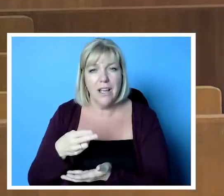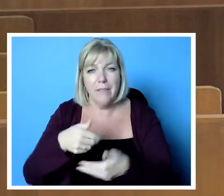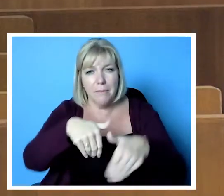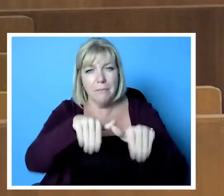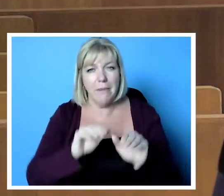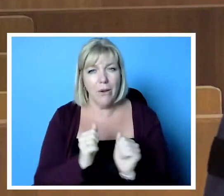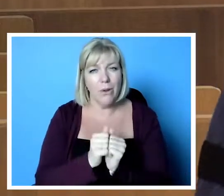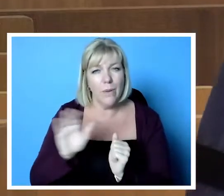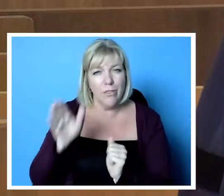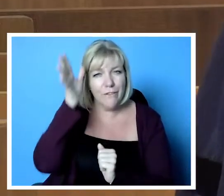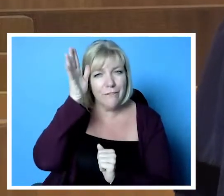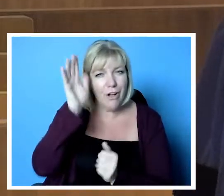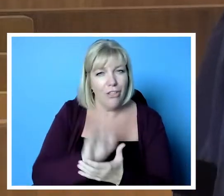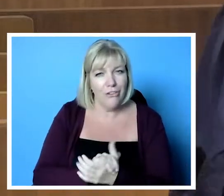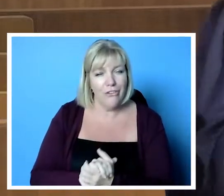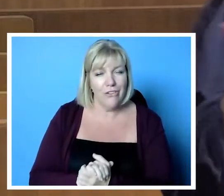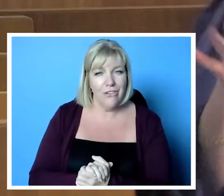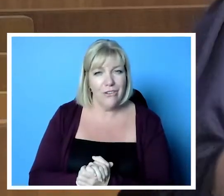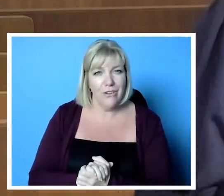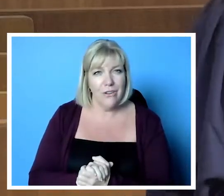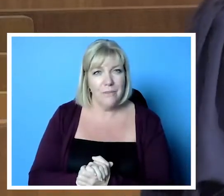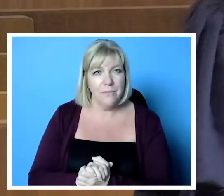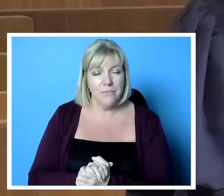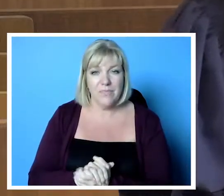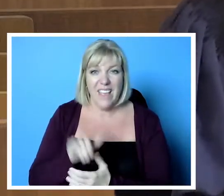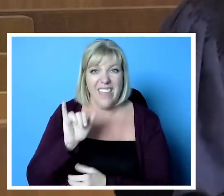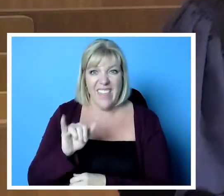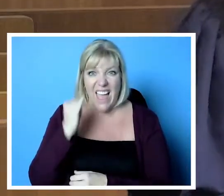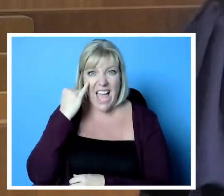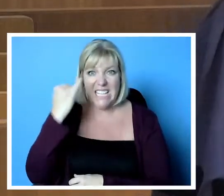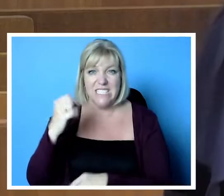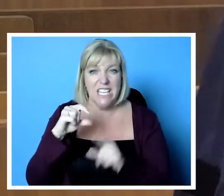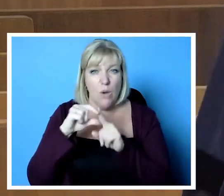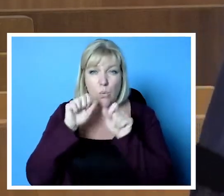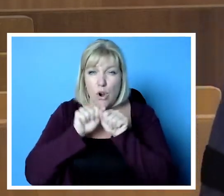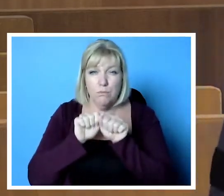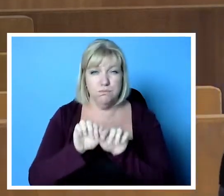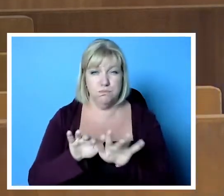grave. And word spreads that